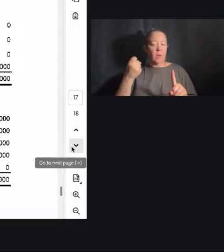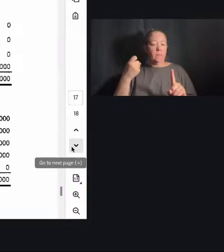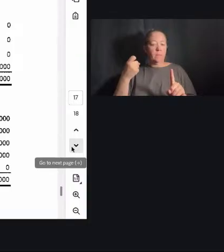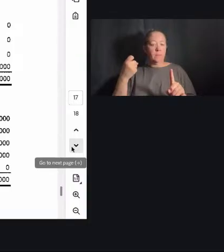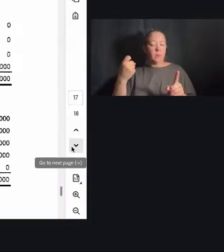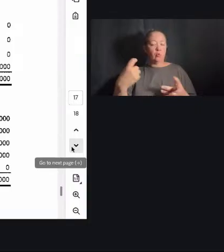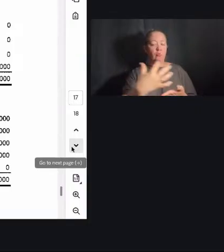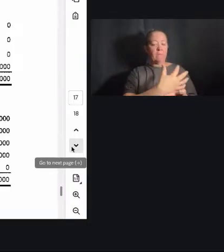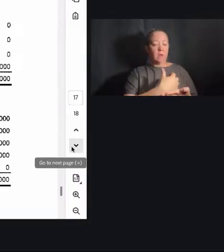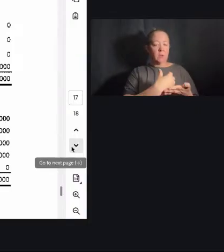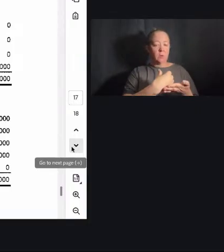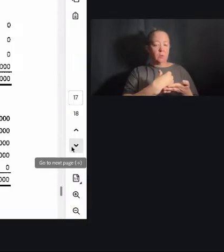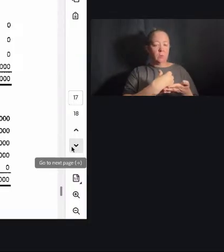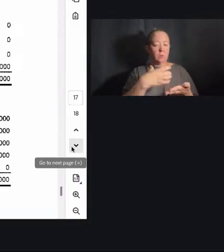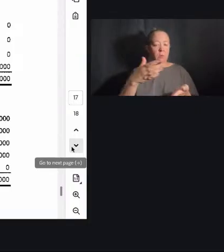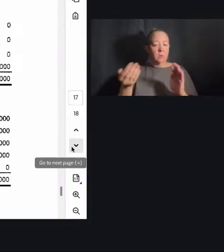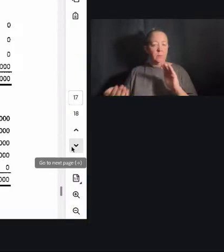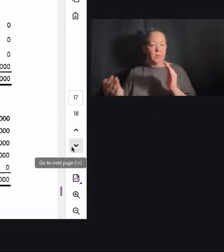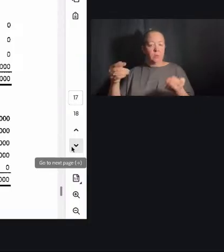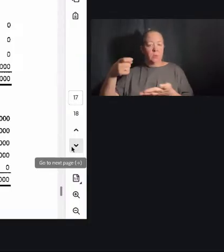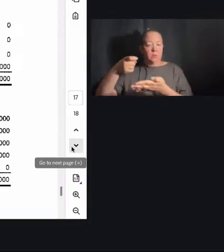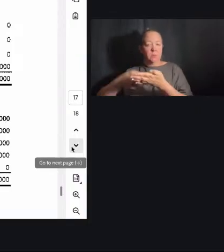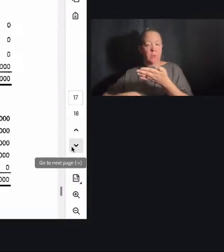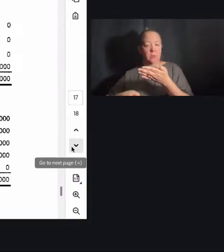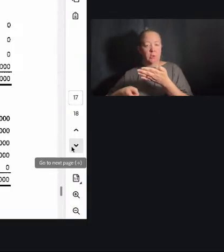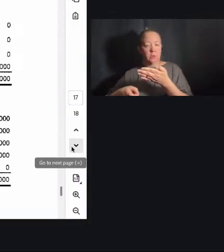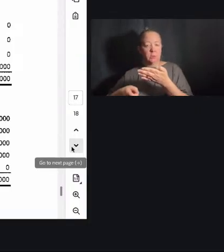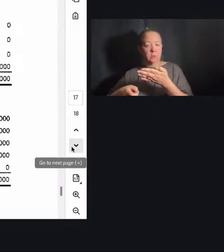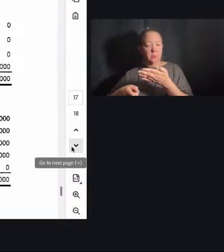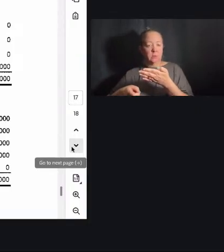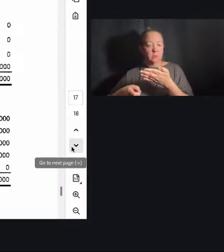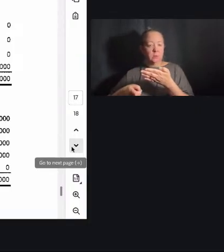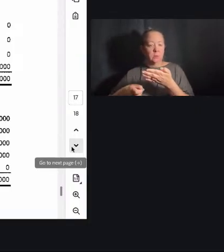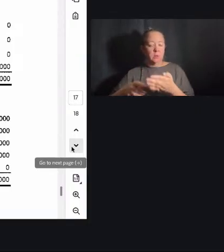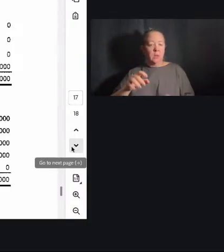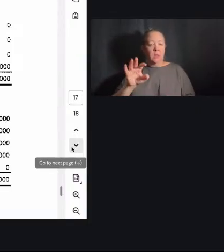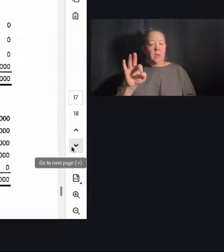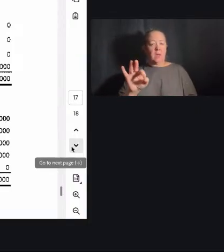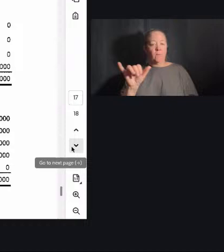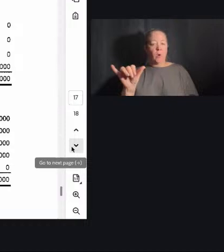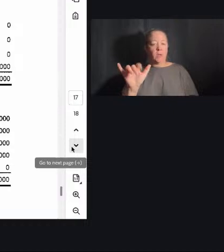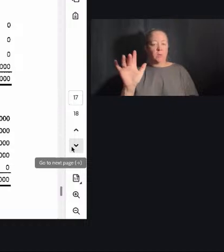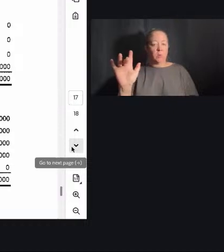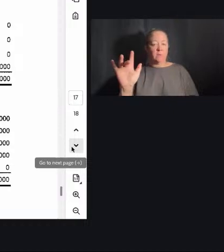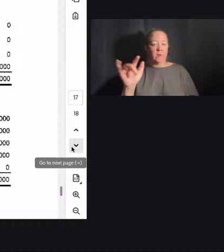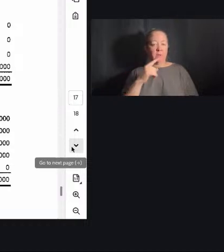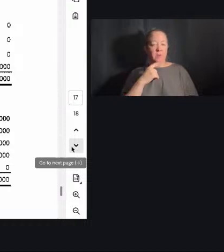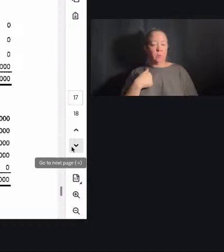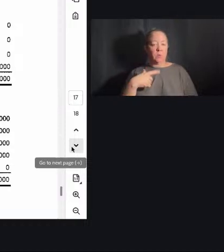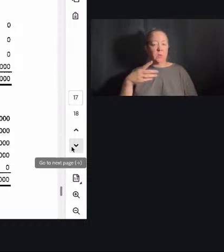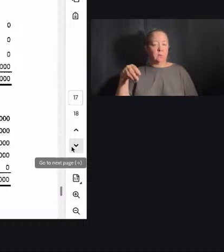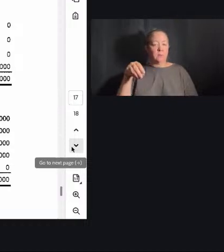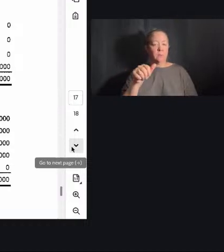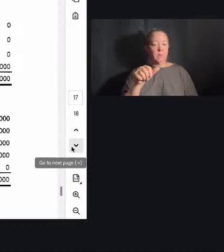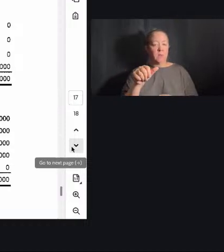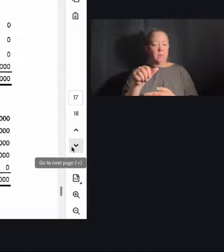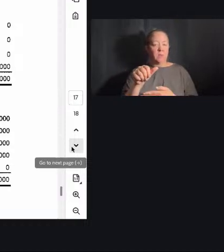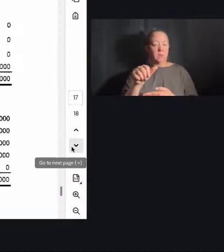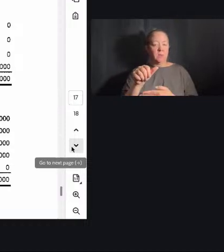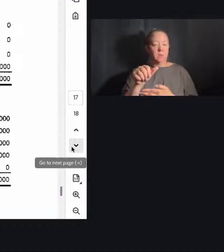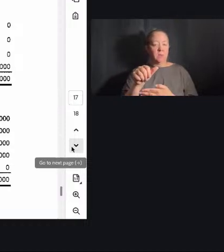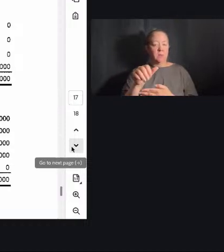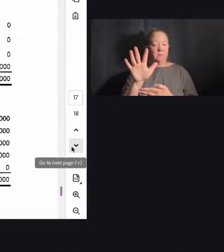side. Like FY25 says we've spent $5,000, but we